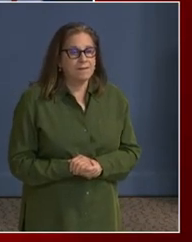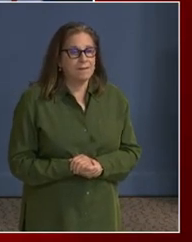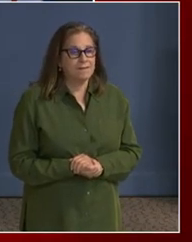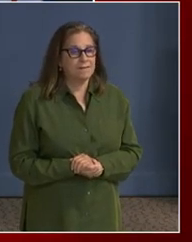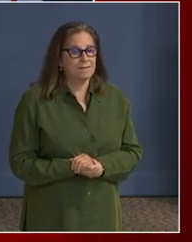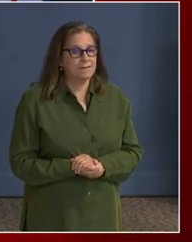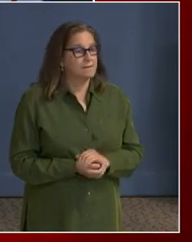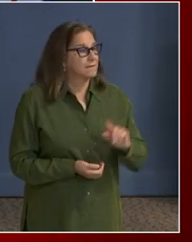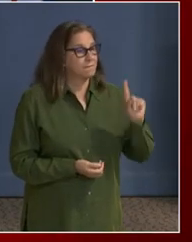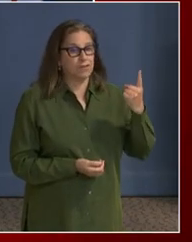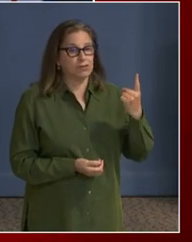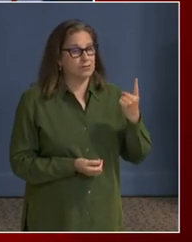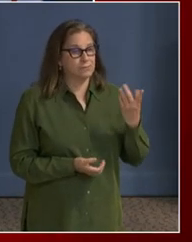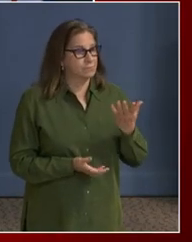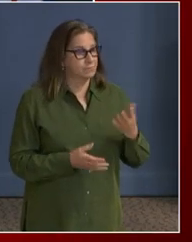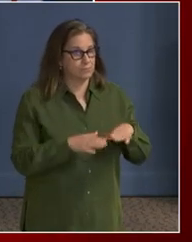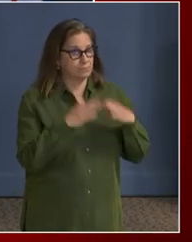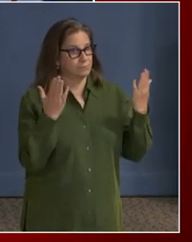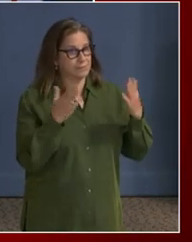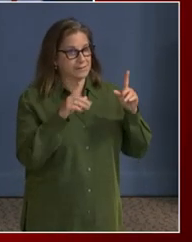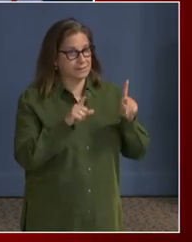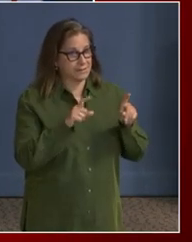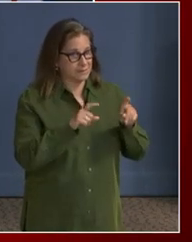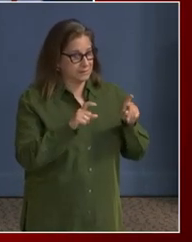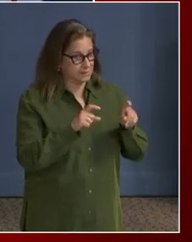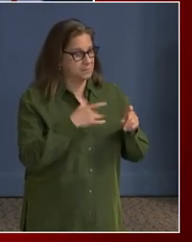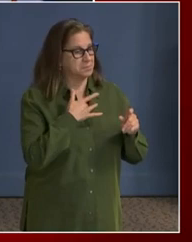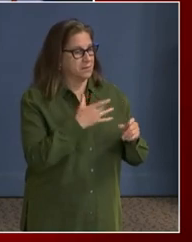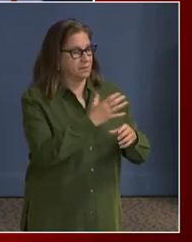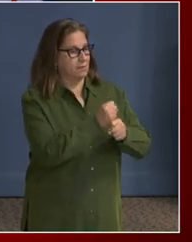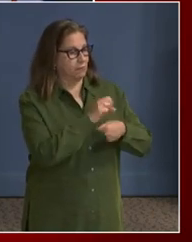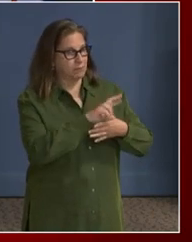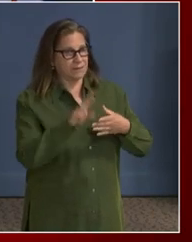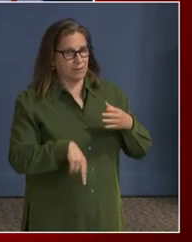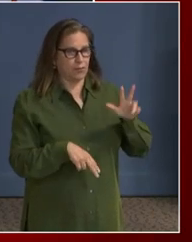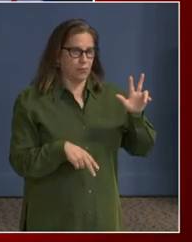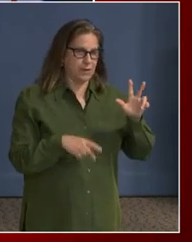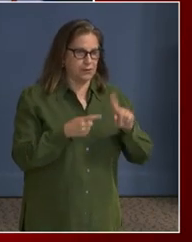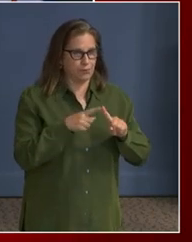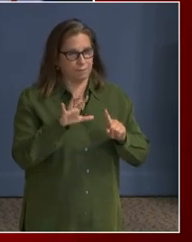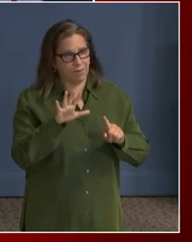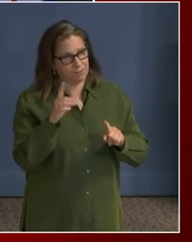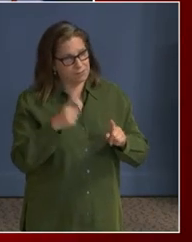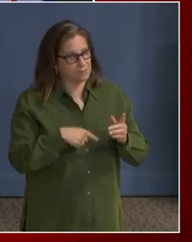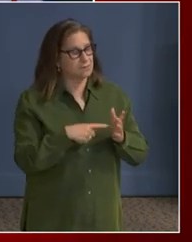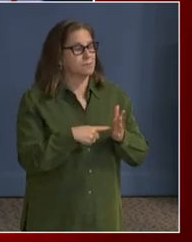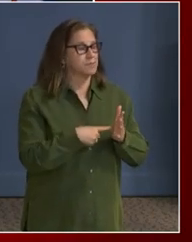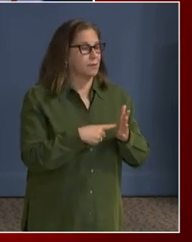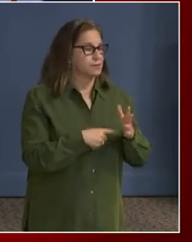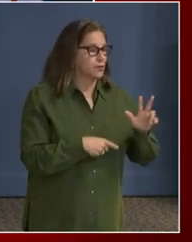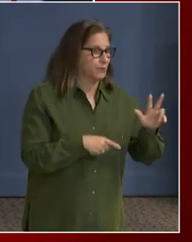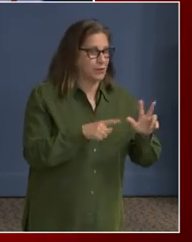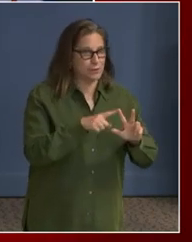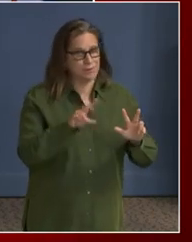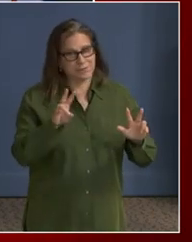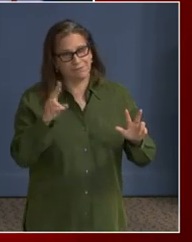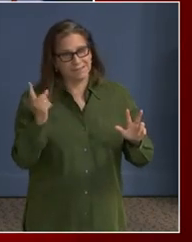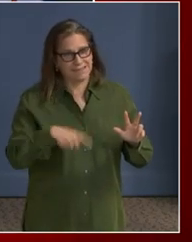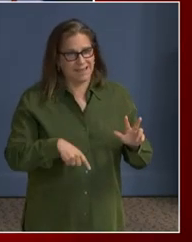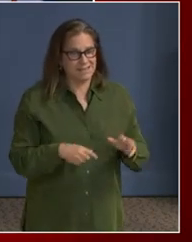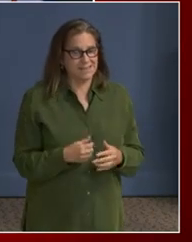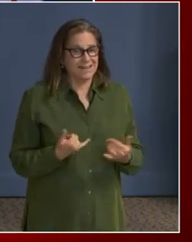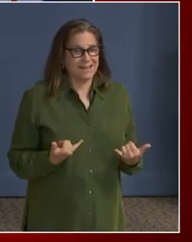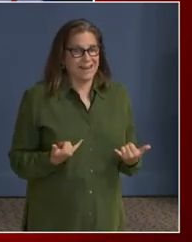for testing in the 3 to 5 day, which we were at, or the 5 to 7 day, which we're at now.